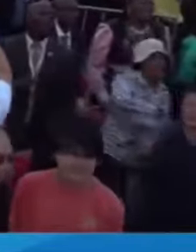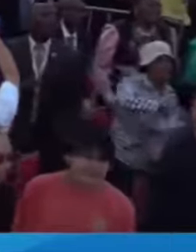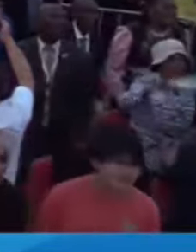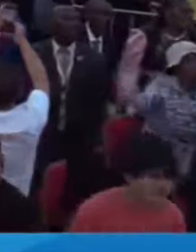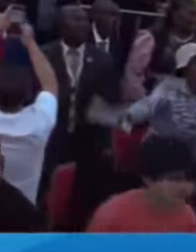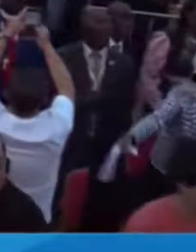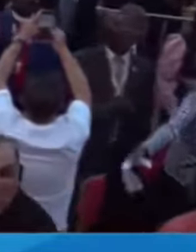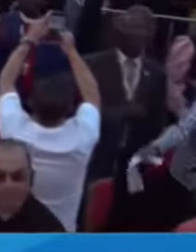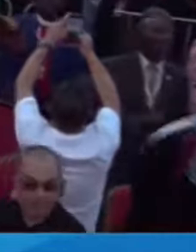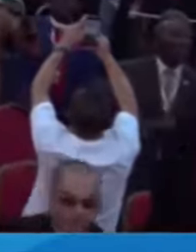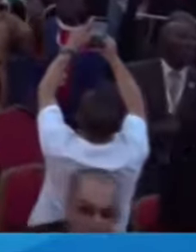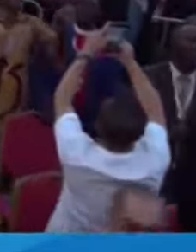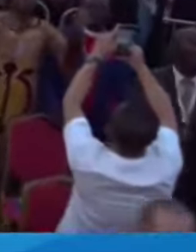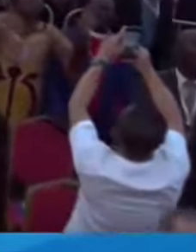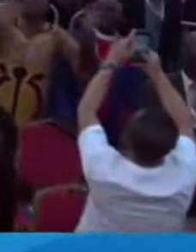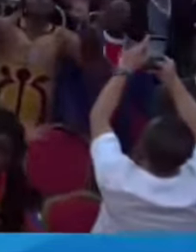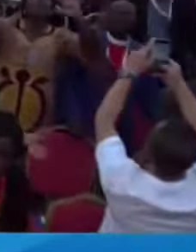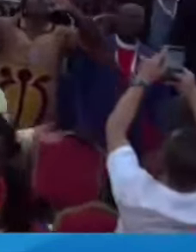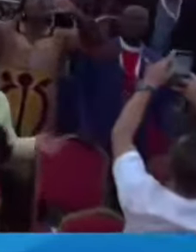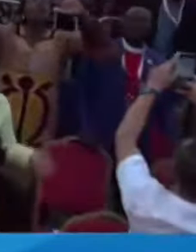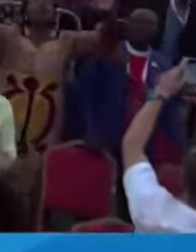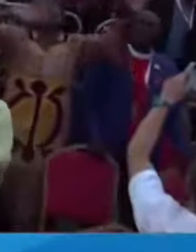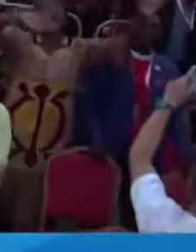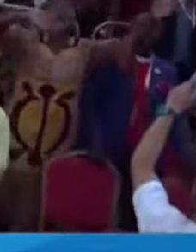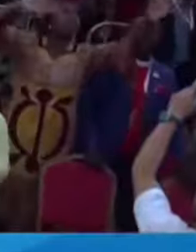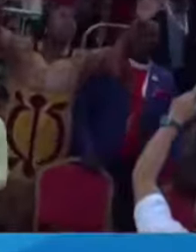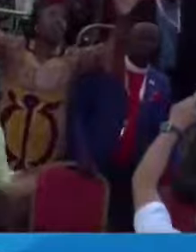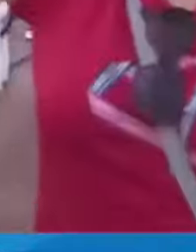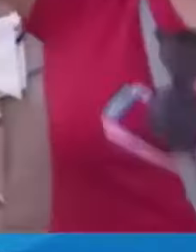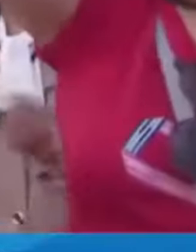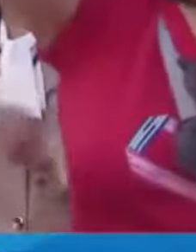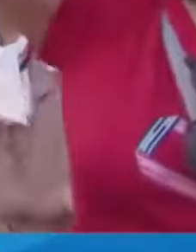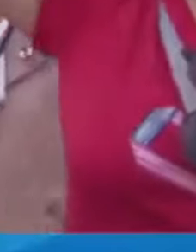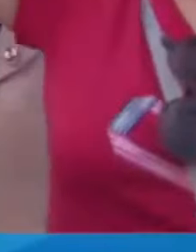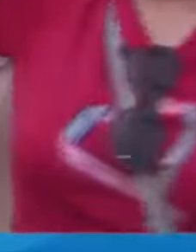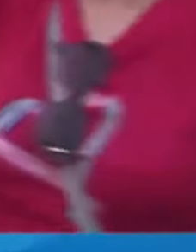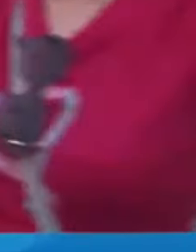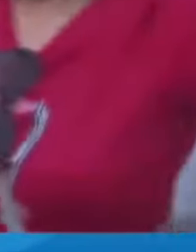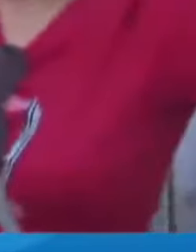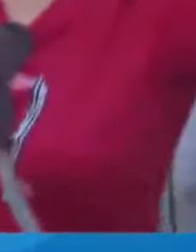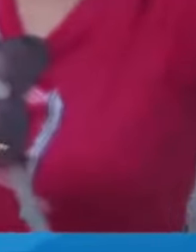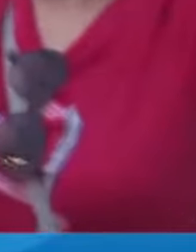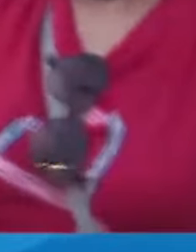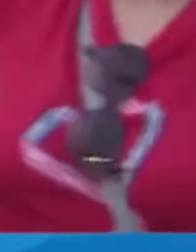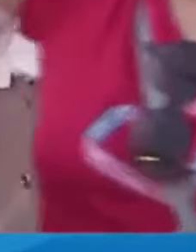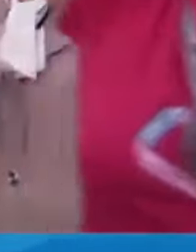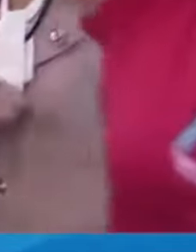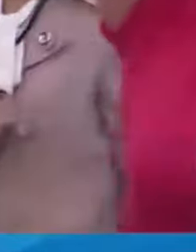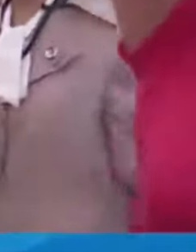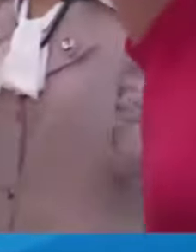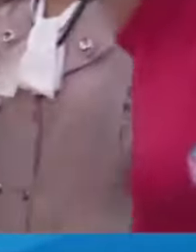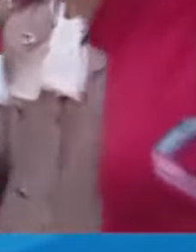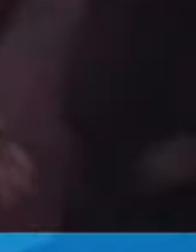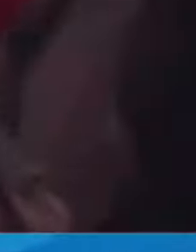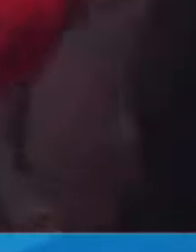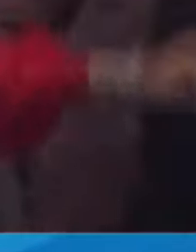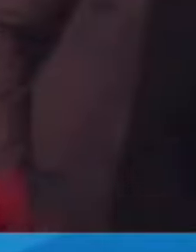oh I say we call upon your name call